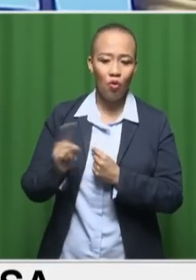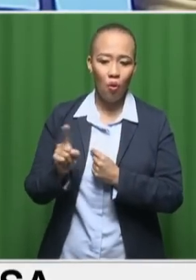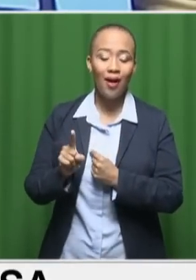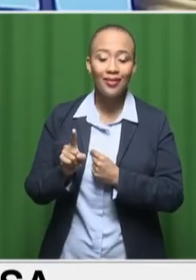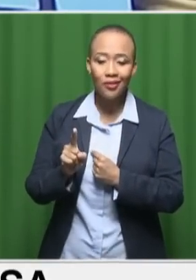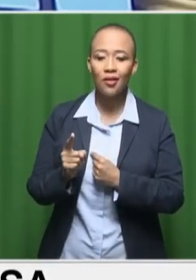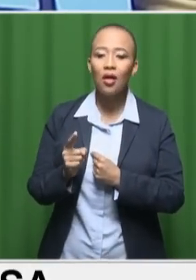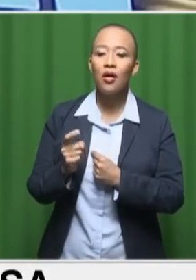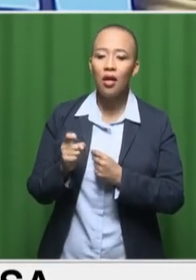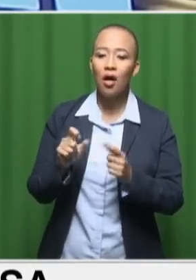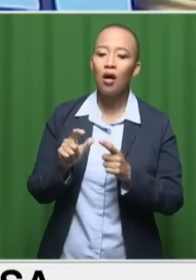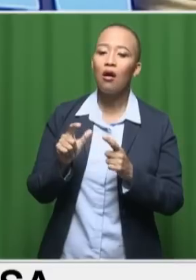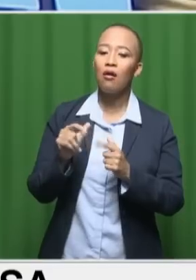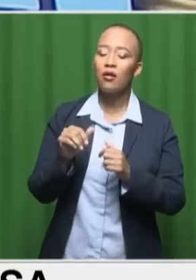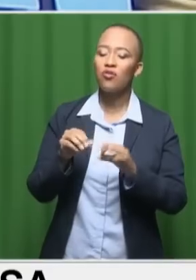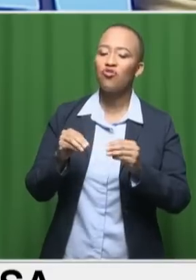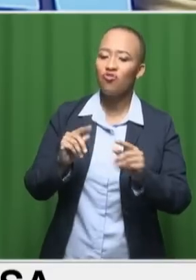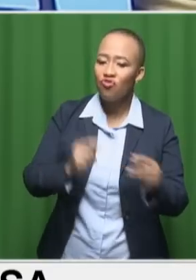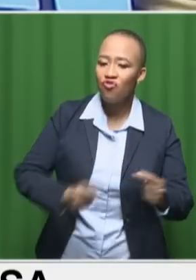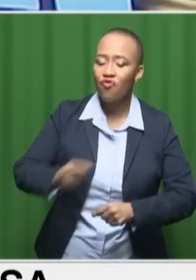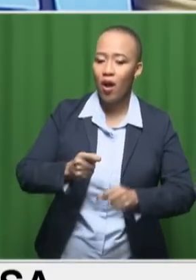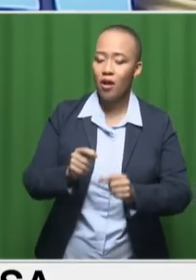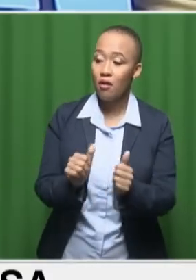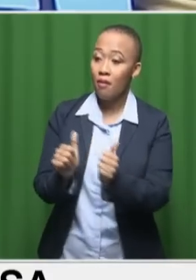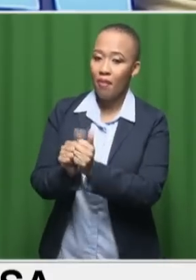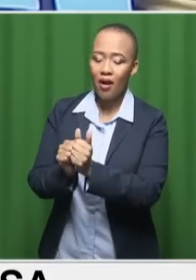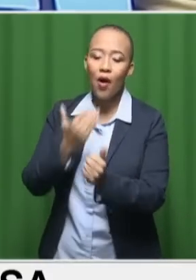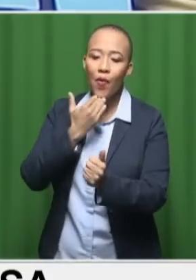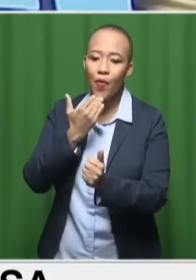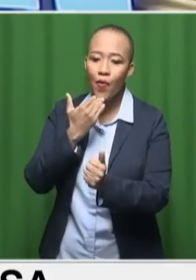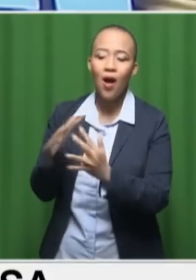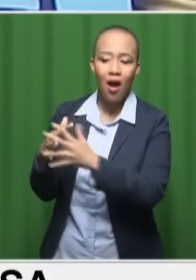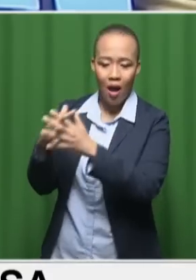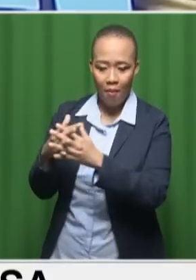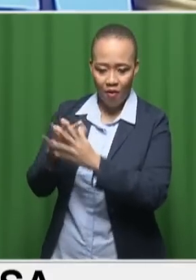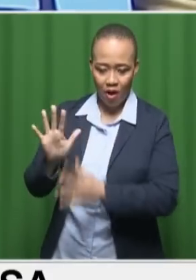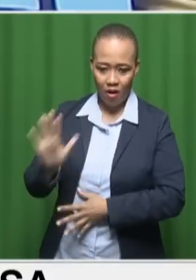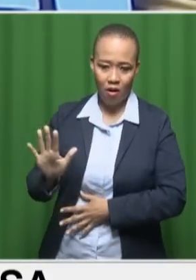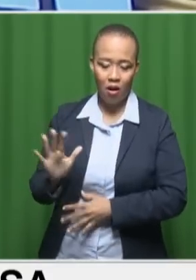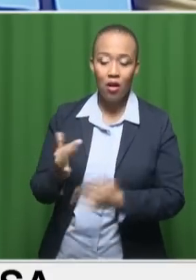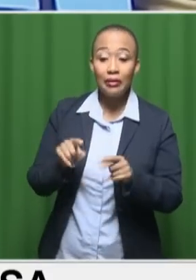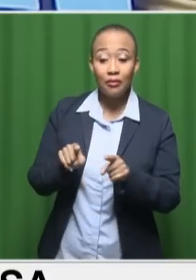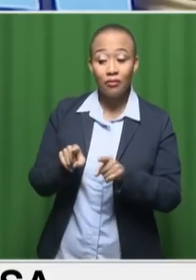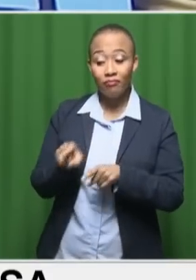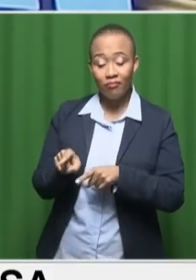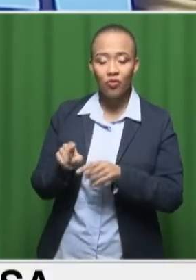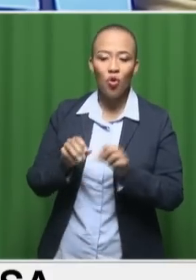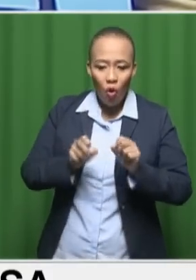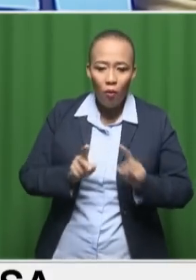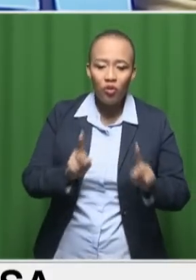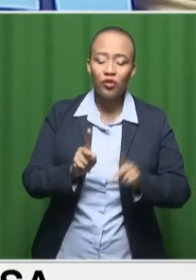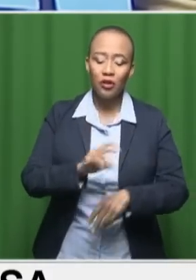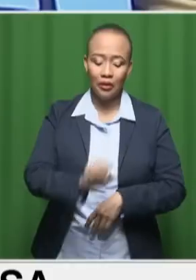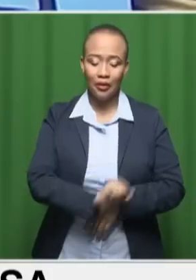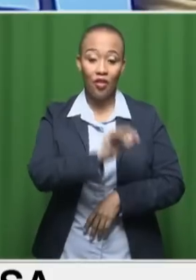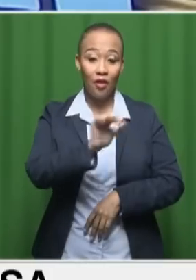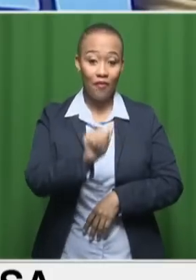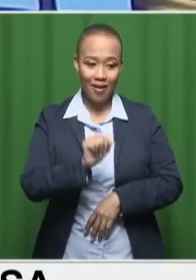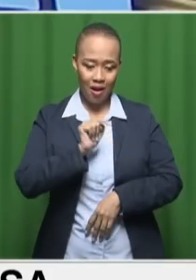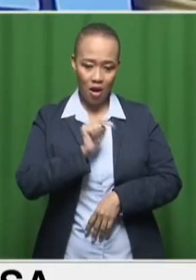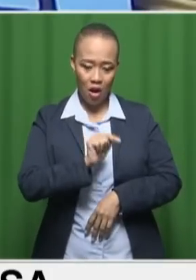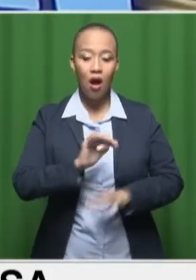one of its largest bilateral trading partners, that is the United States. So that's certainly an opportunity for the country to ensure